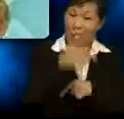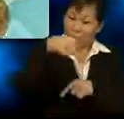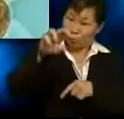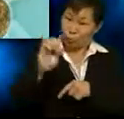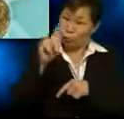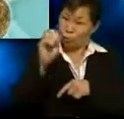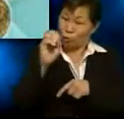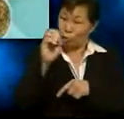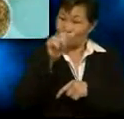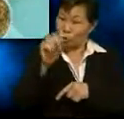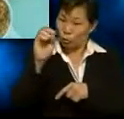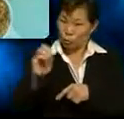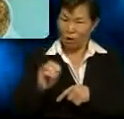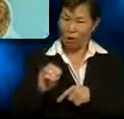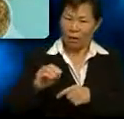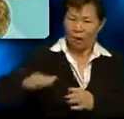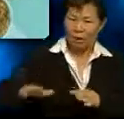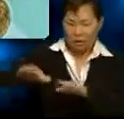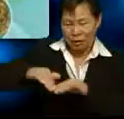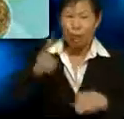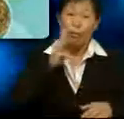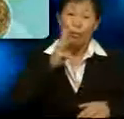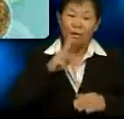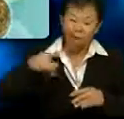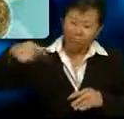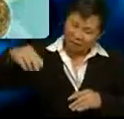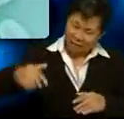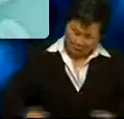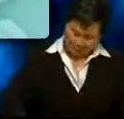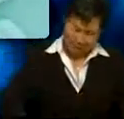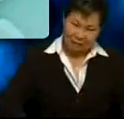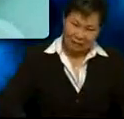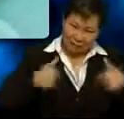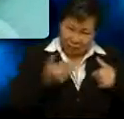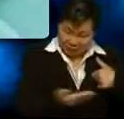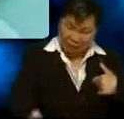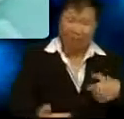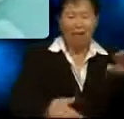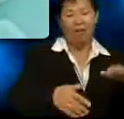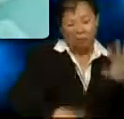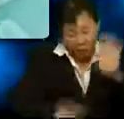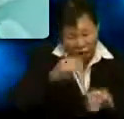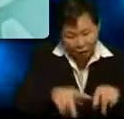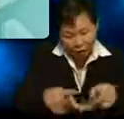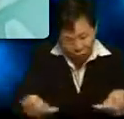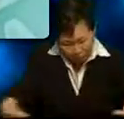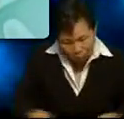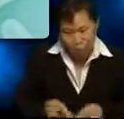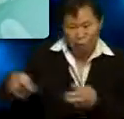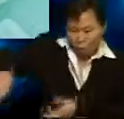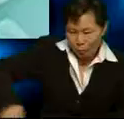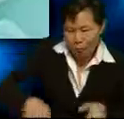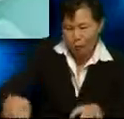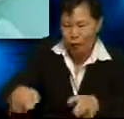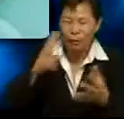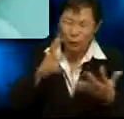Protozoa are aquatic organisms. They can be found in places like ponds, rivers,